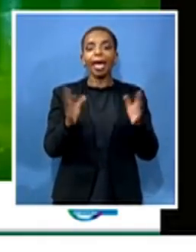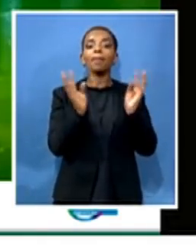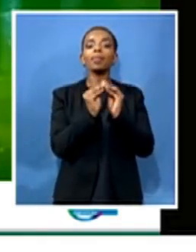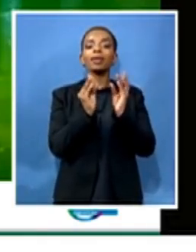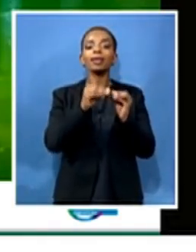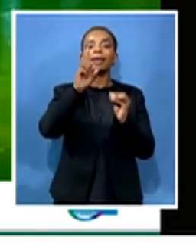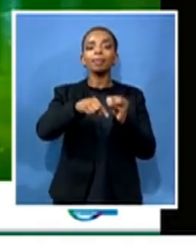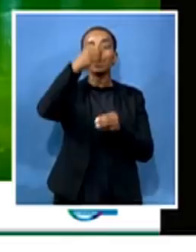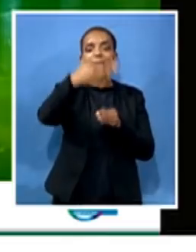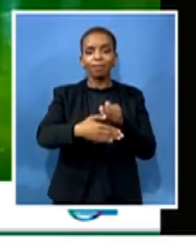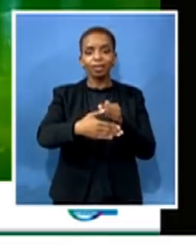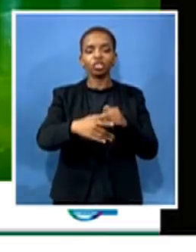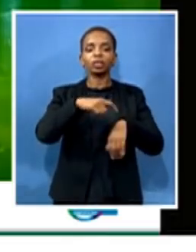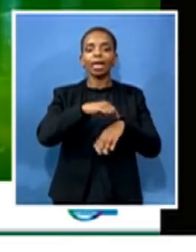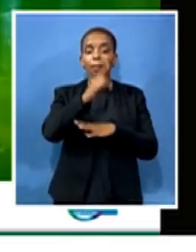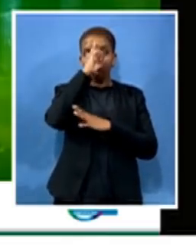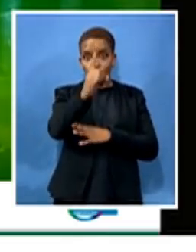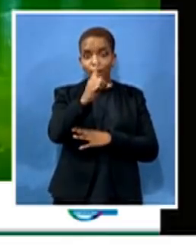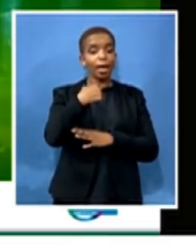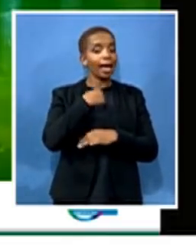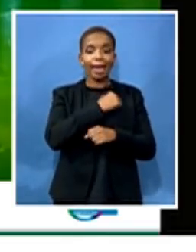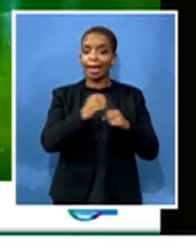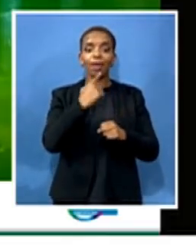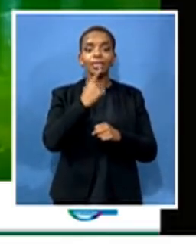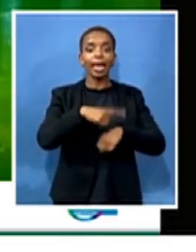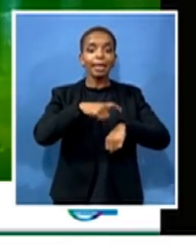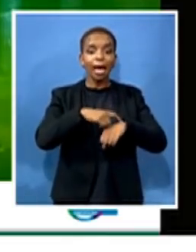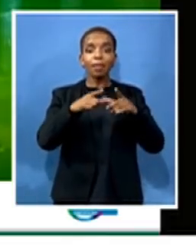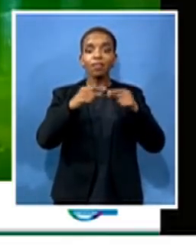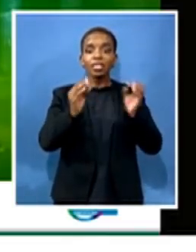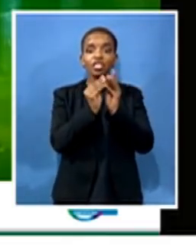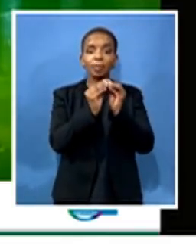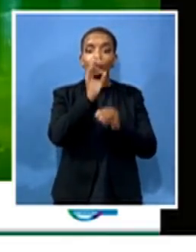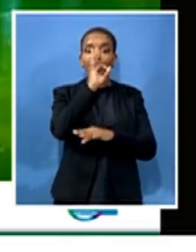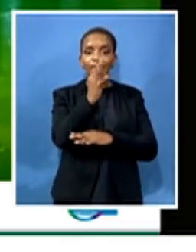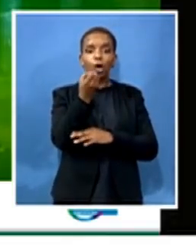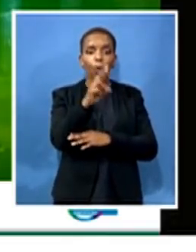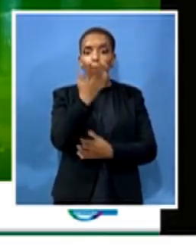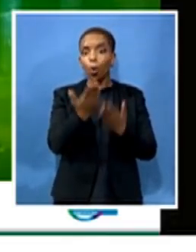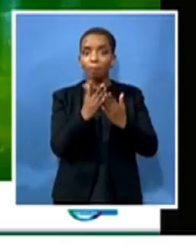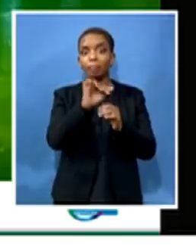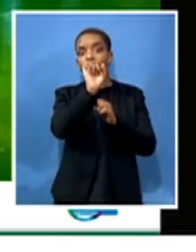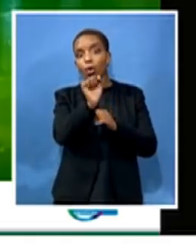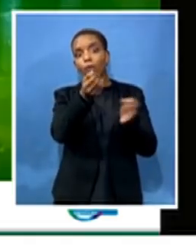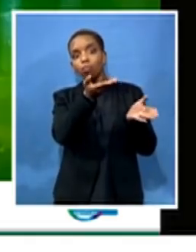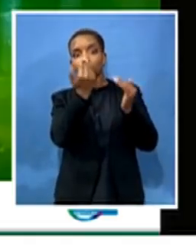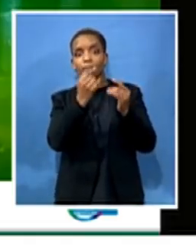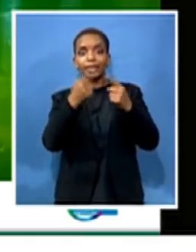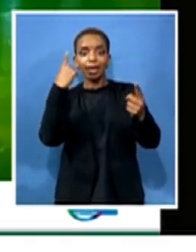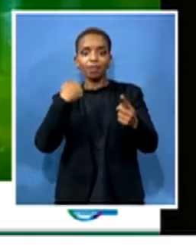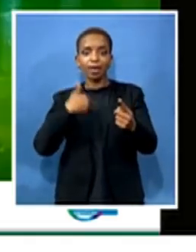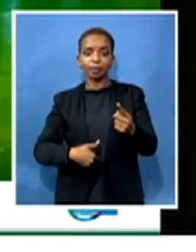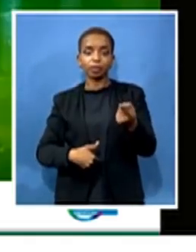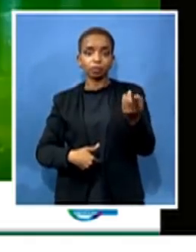unless you got something different from mine. Chairperson, I would request that you seriously work on the communication with members. Can